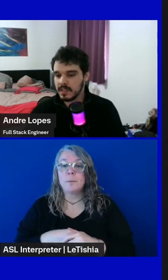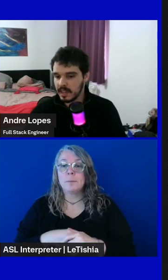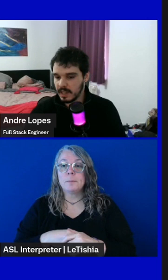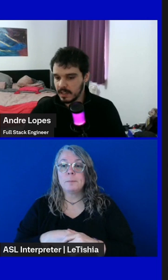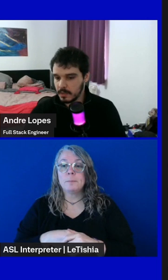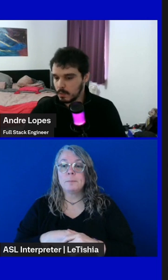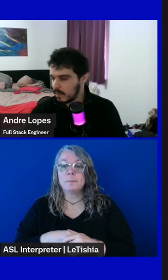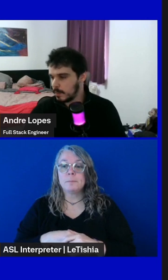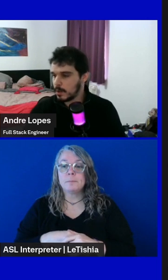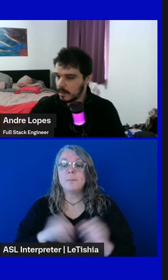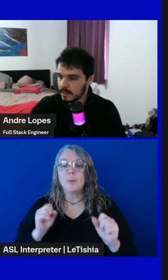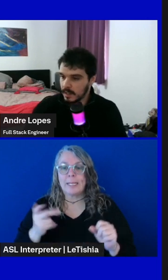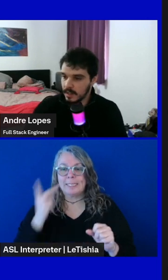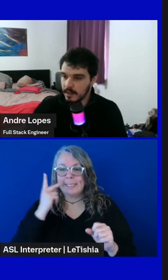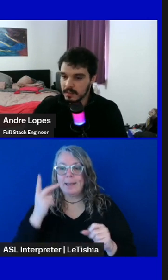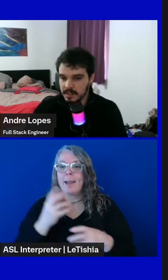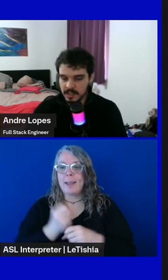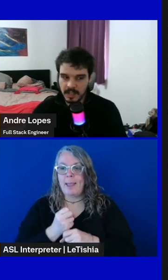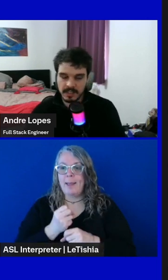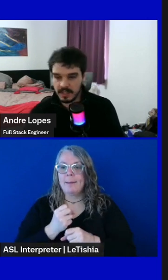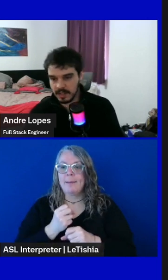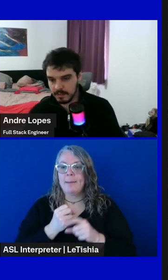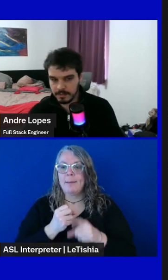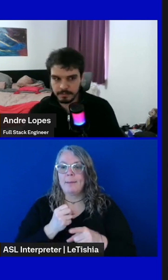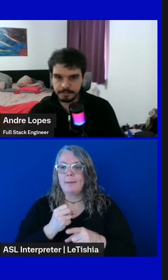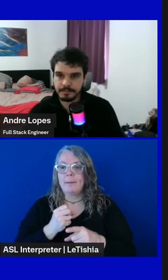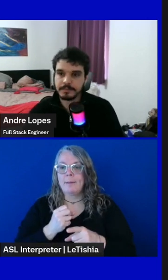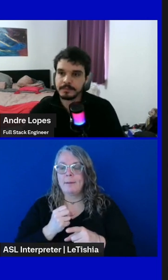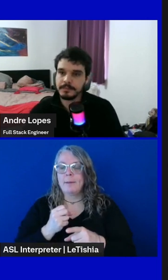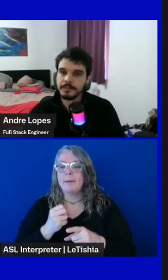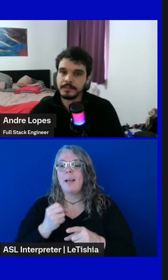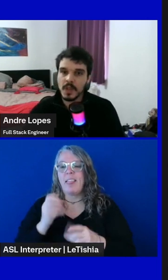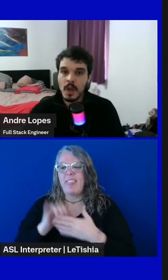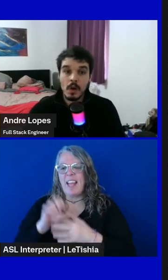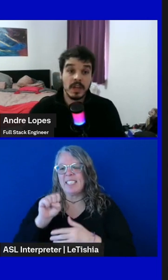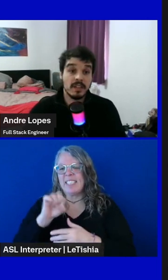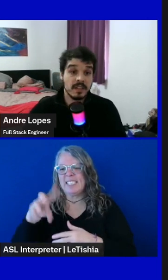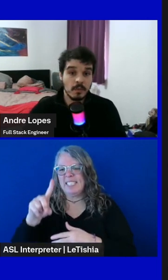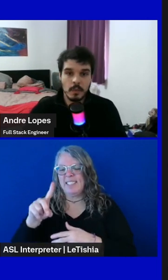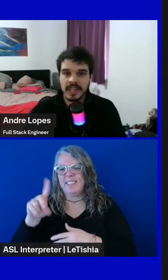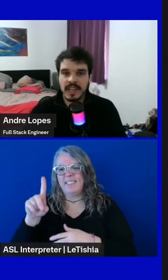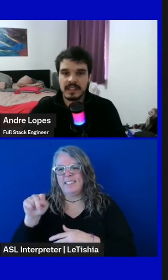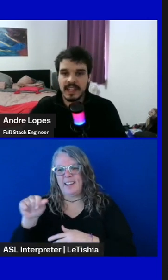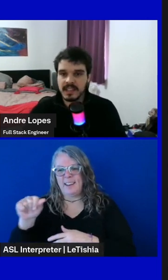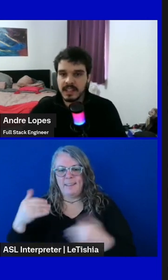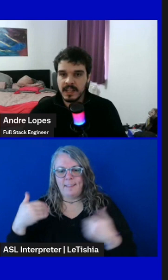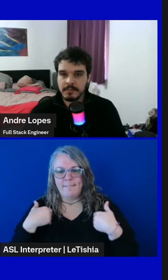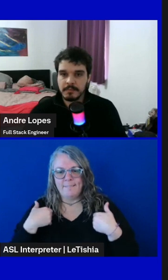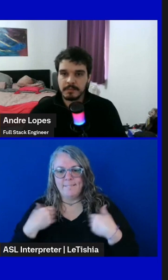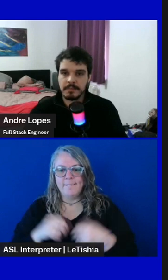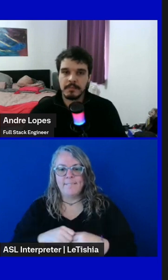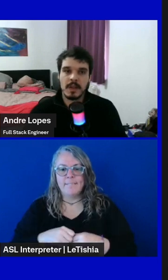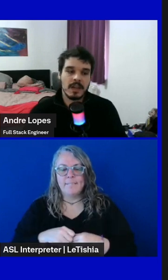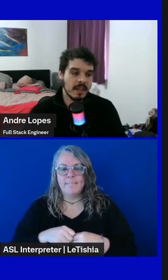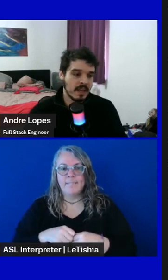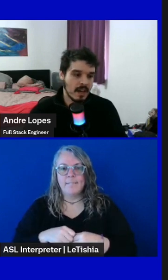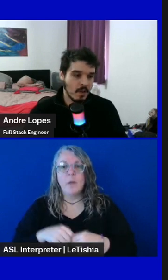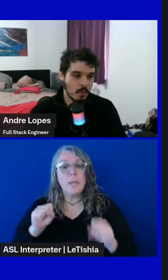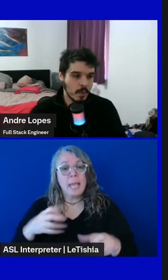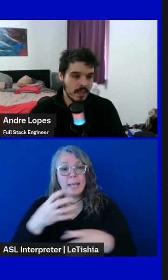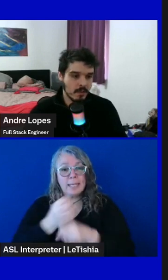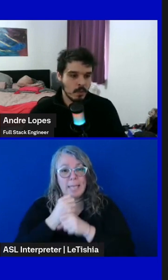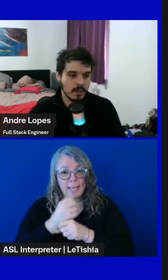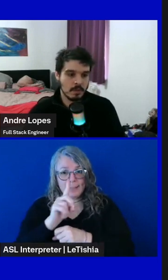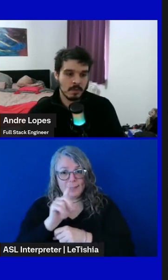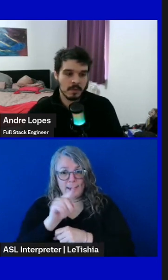you can see that I get one of the seed data that I have. Okay, we can get data. And